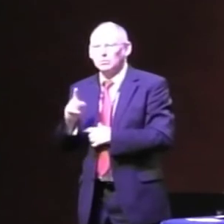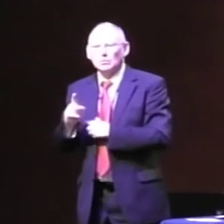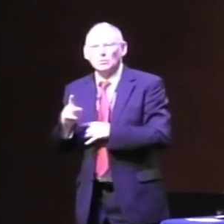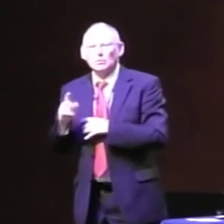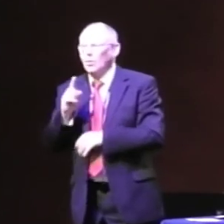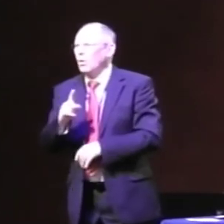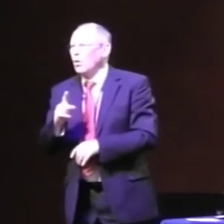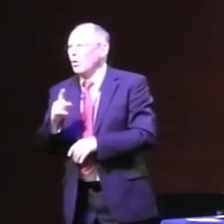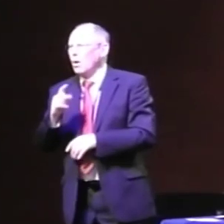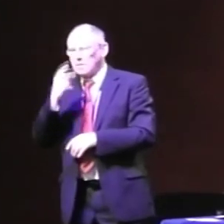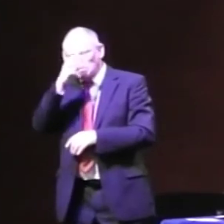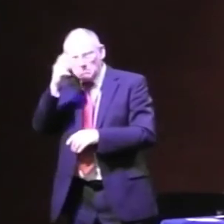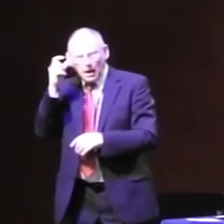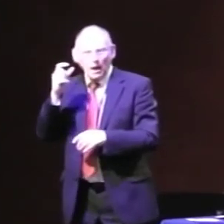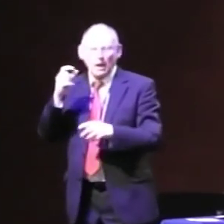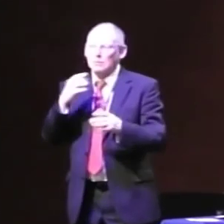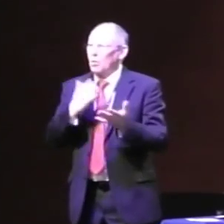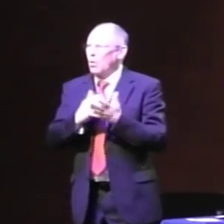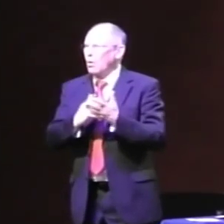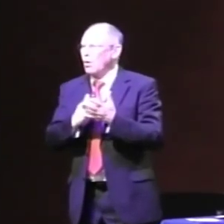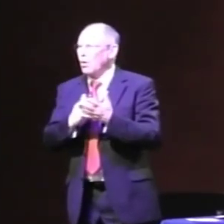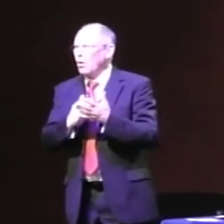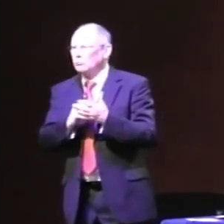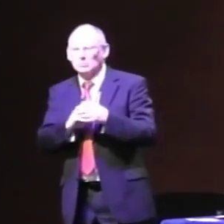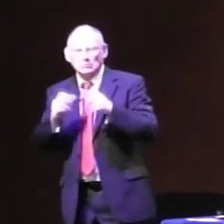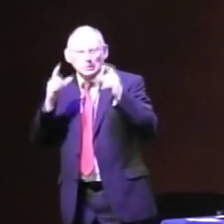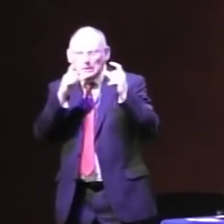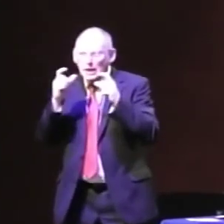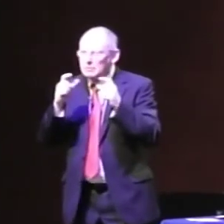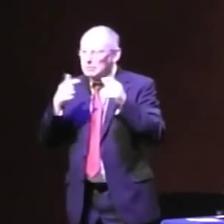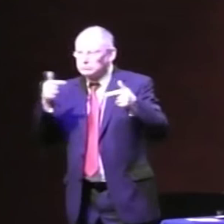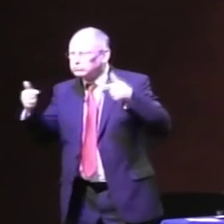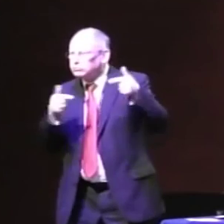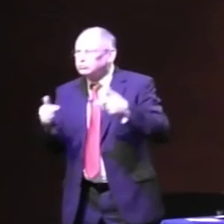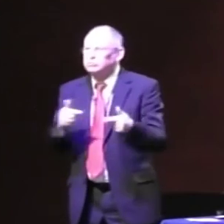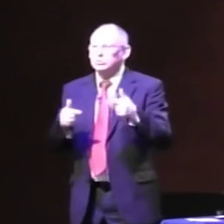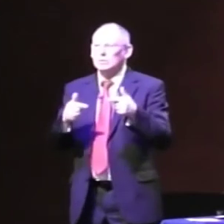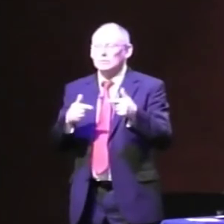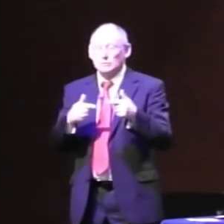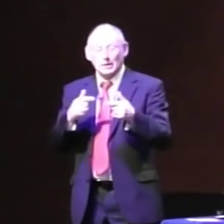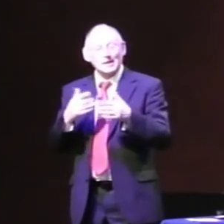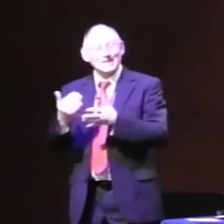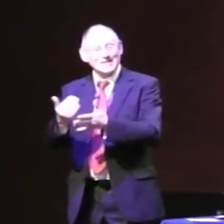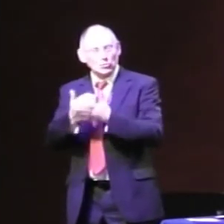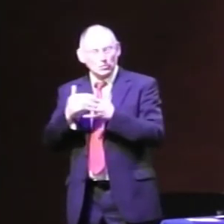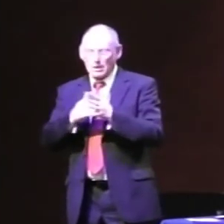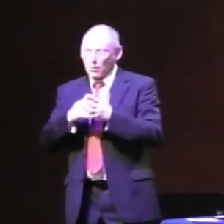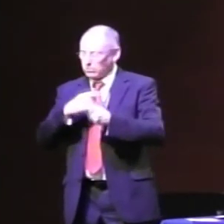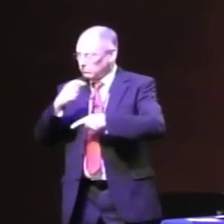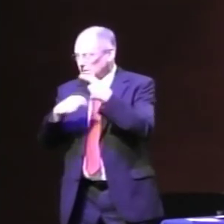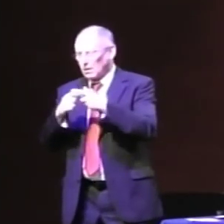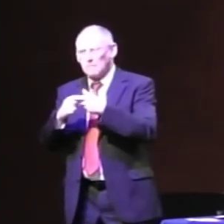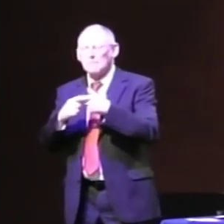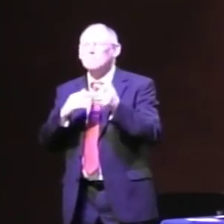local authority, cameraman looking after some surveillance cameras in a town centre. Sure, security has become a multi-million